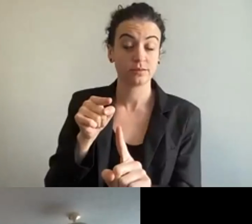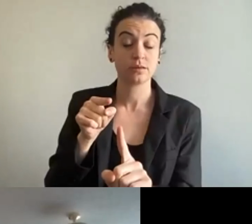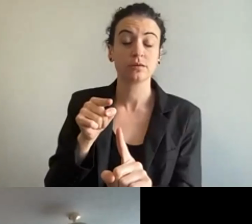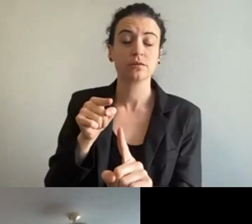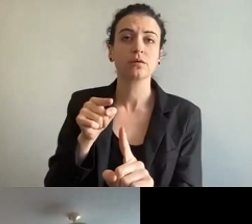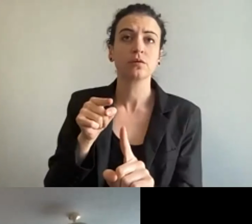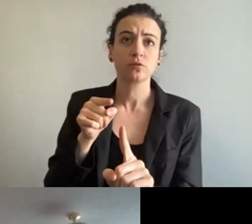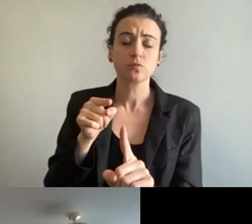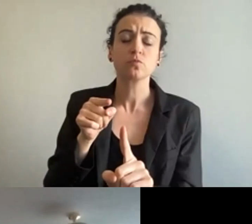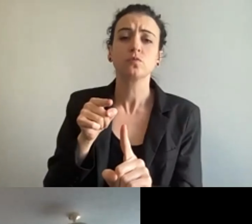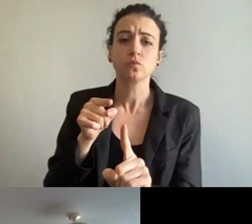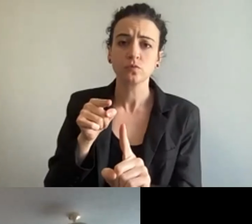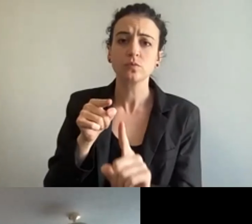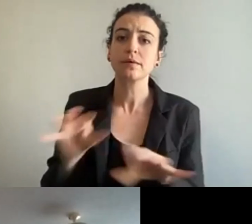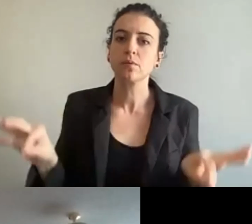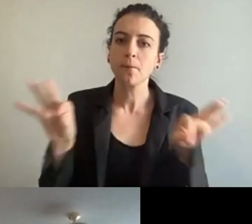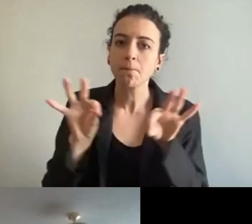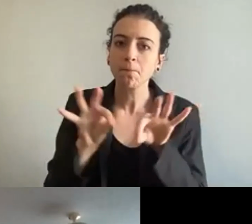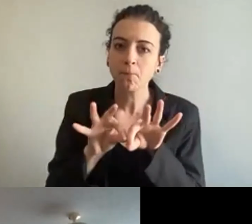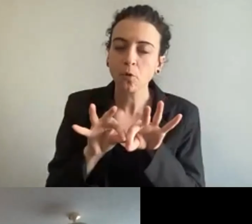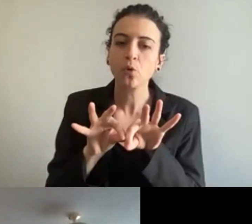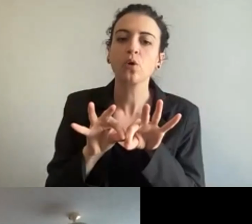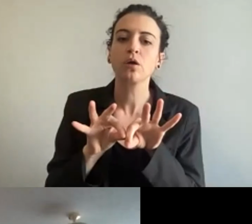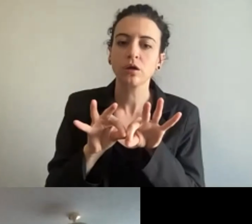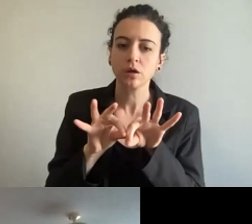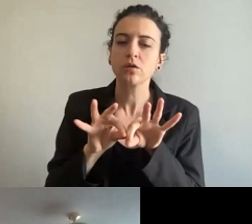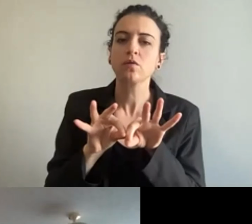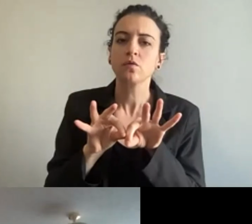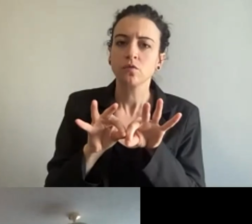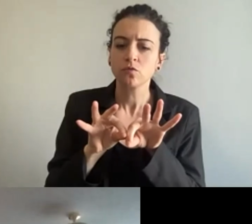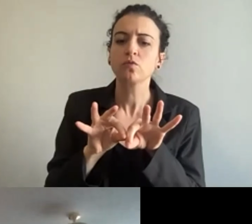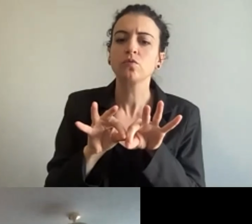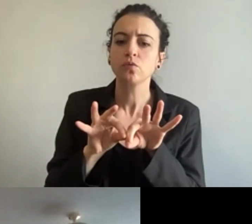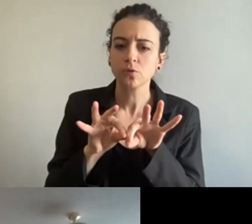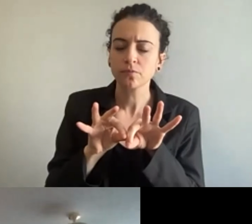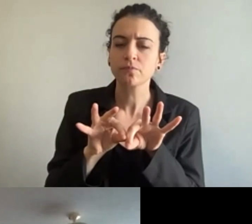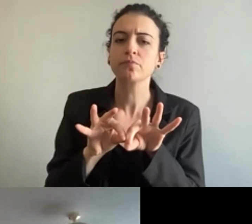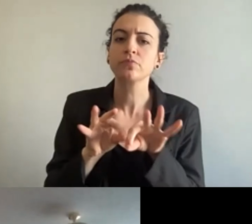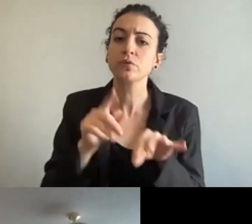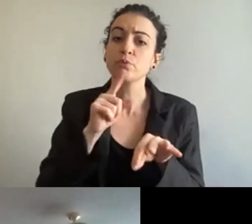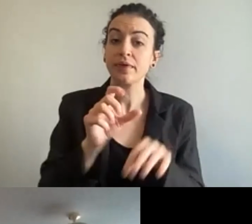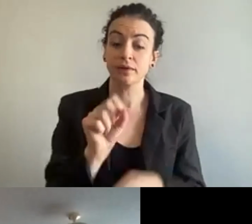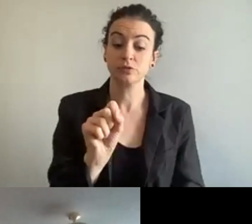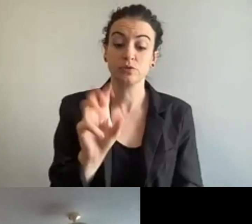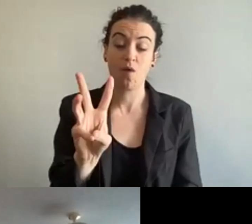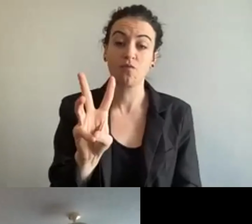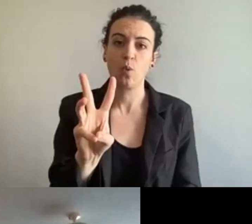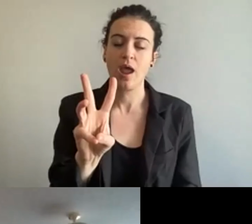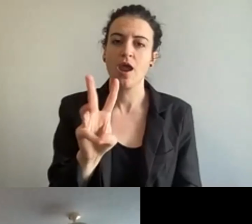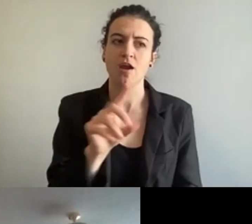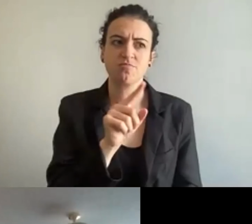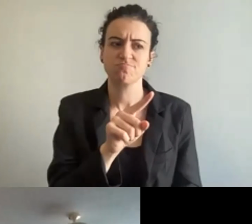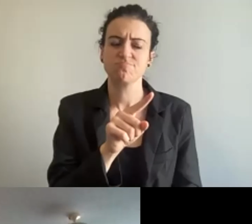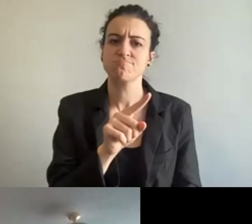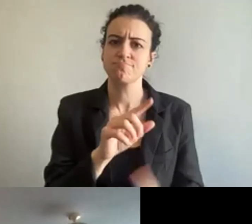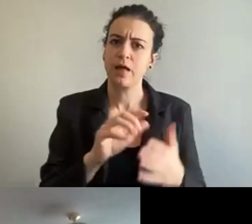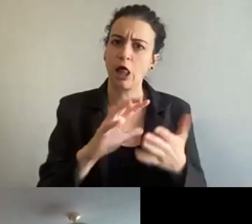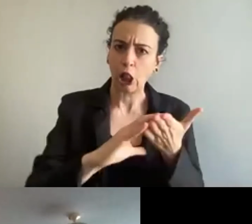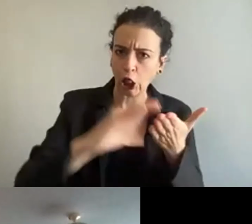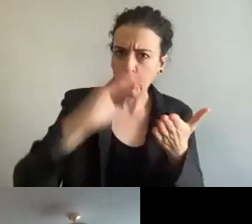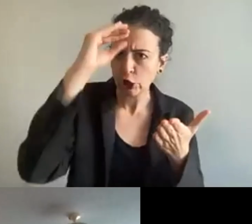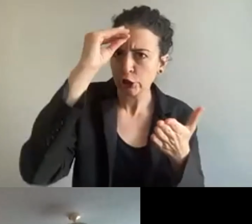importance of trading with new software, new technology